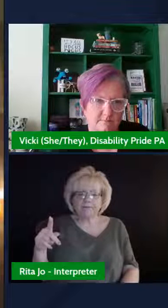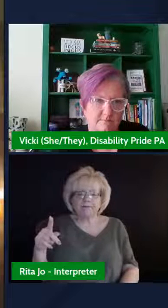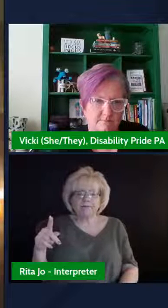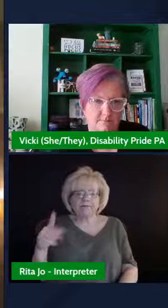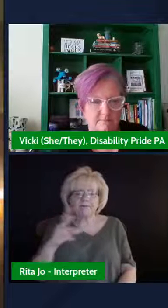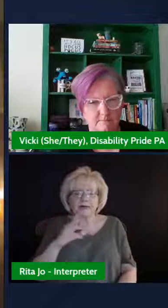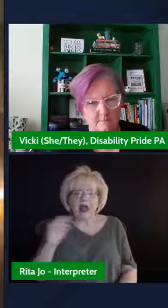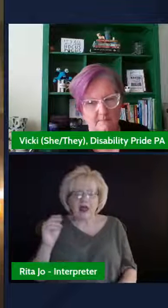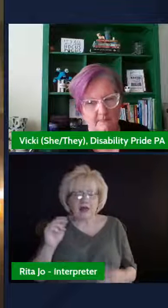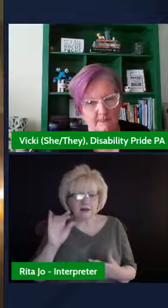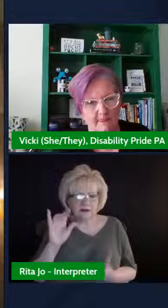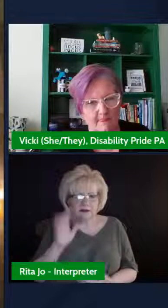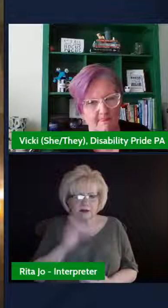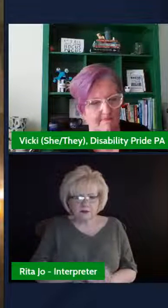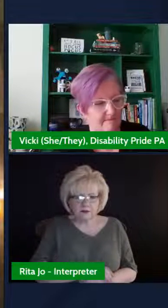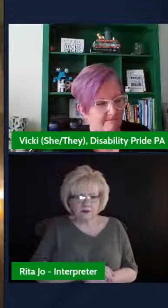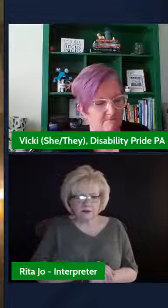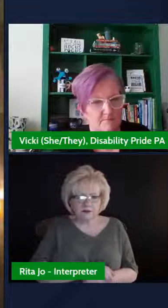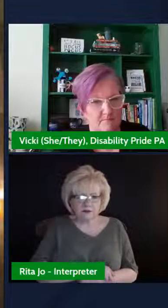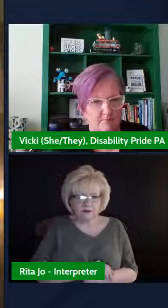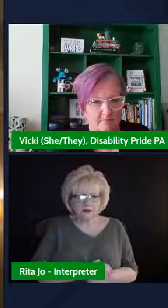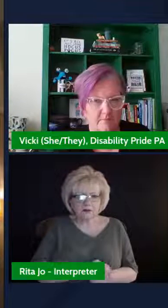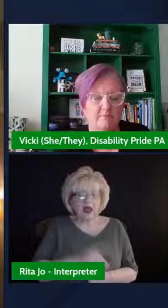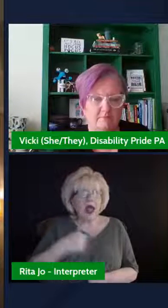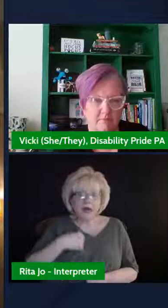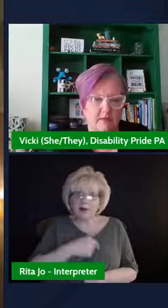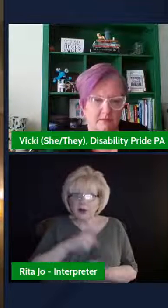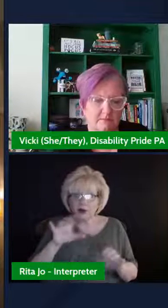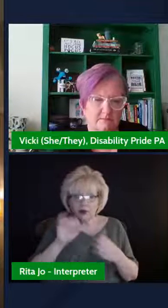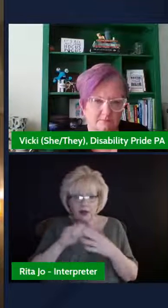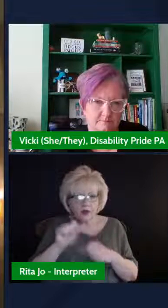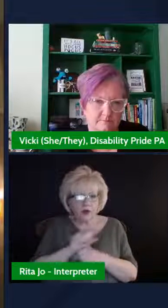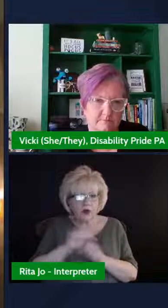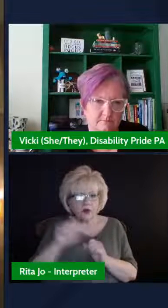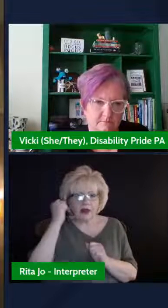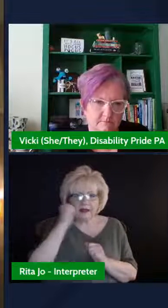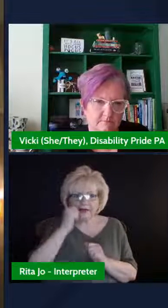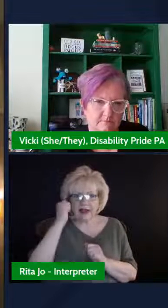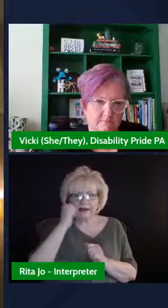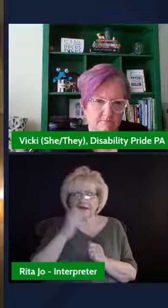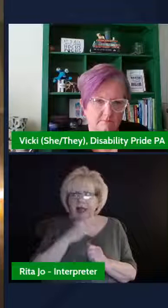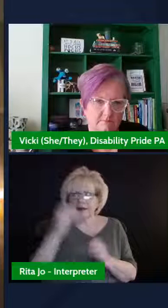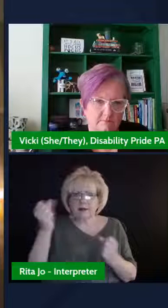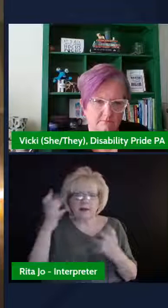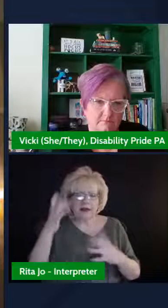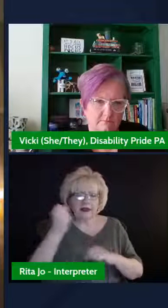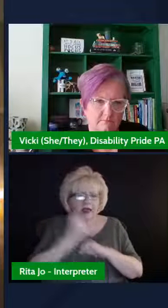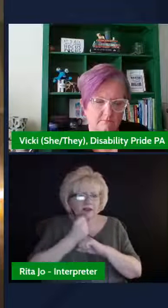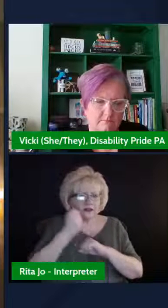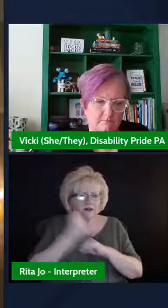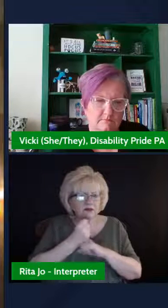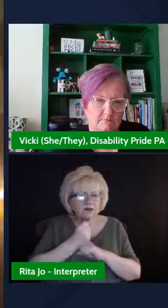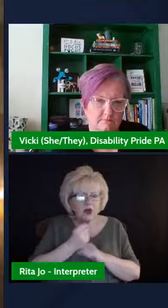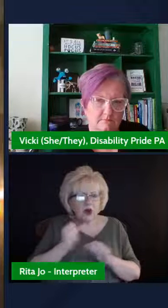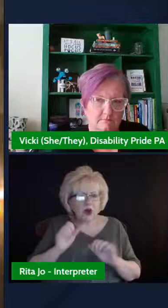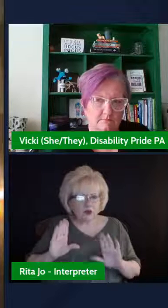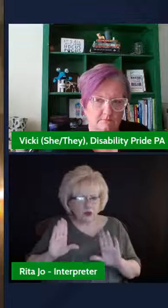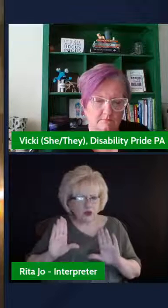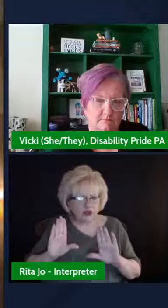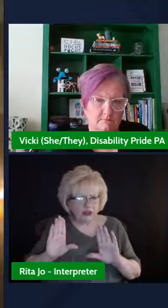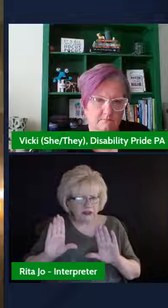and we do that work every day. And there's so many advocates that are just pushing the forefront